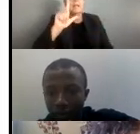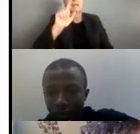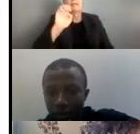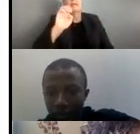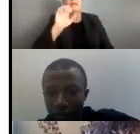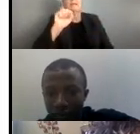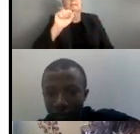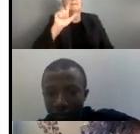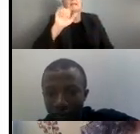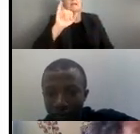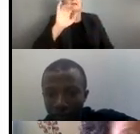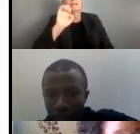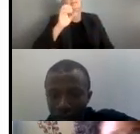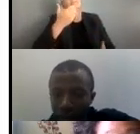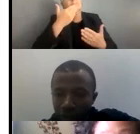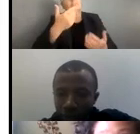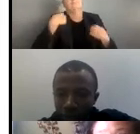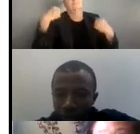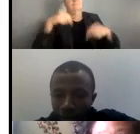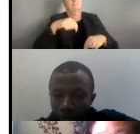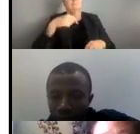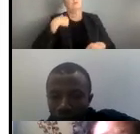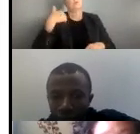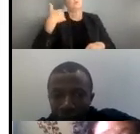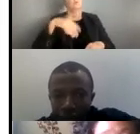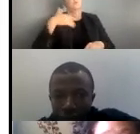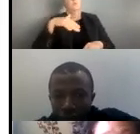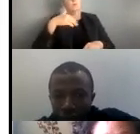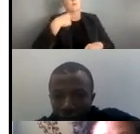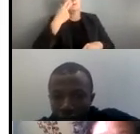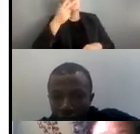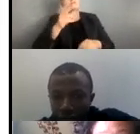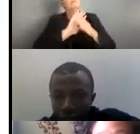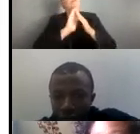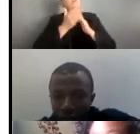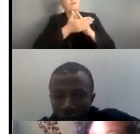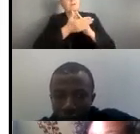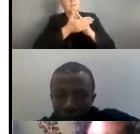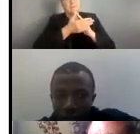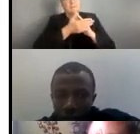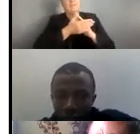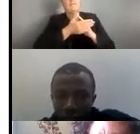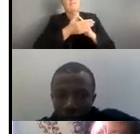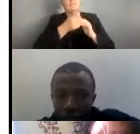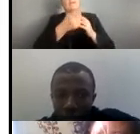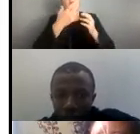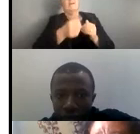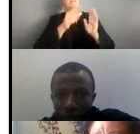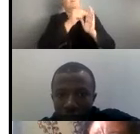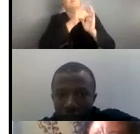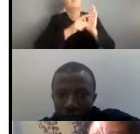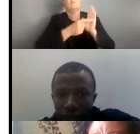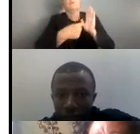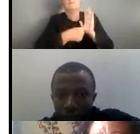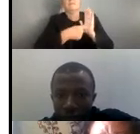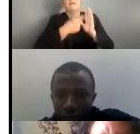having me. I was very impressed to see that Jamaica had gone that far to put aside a quota of